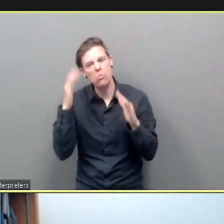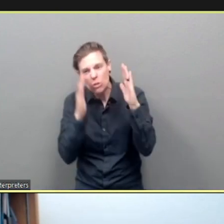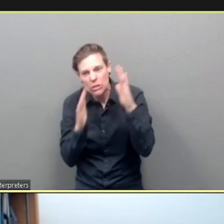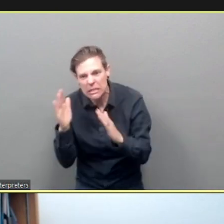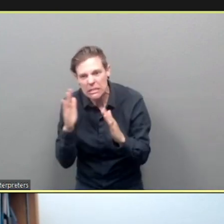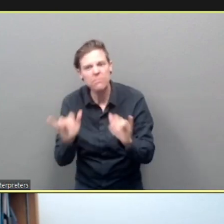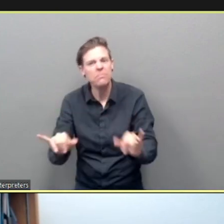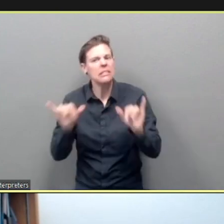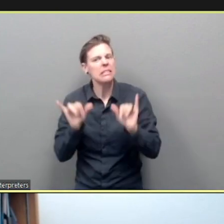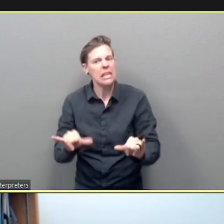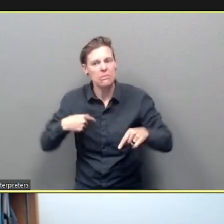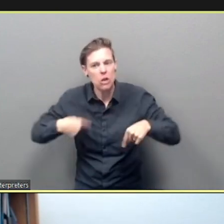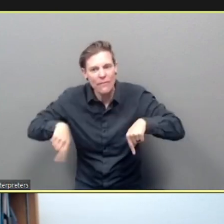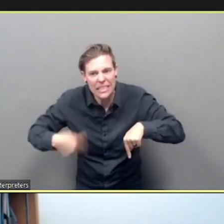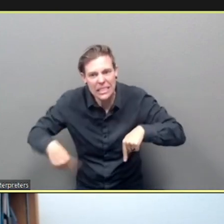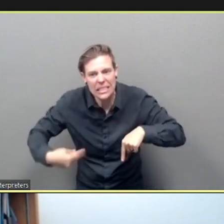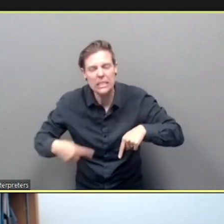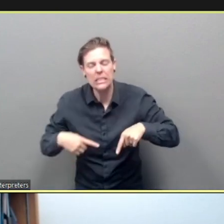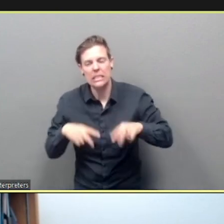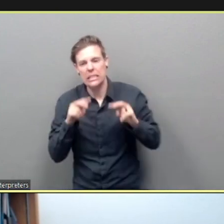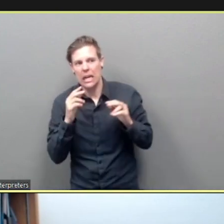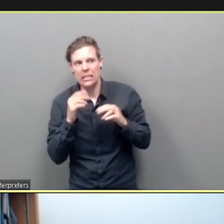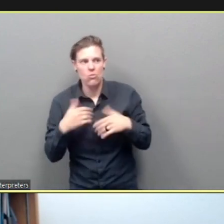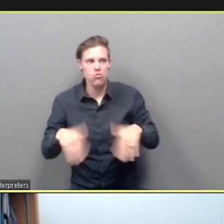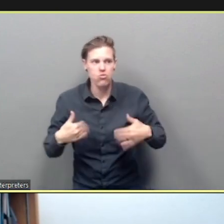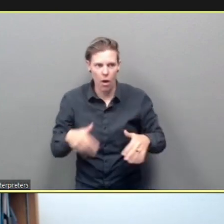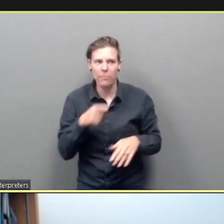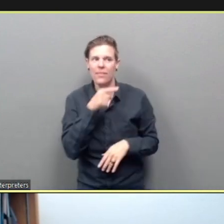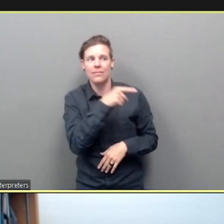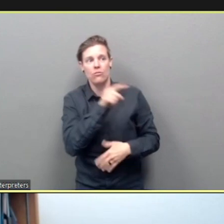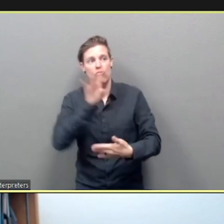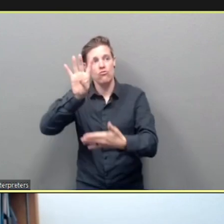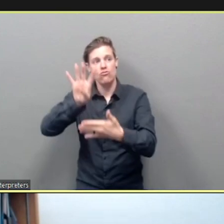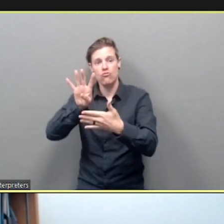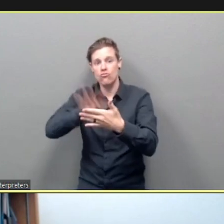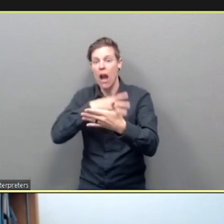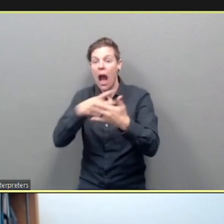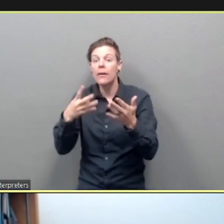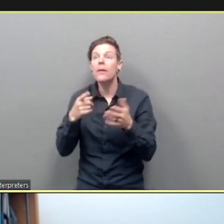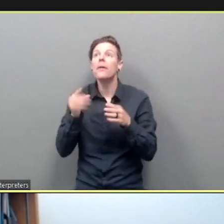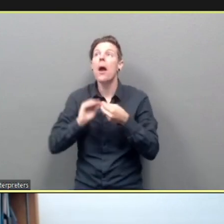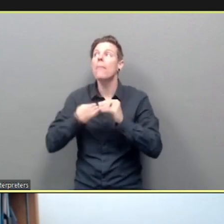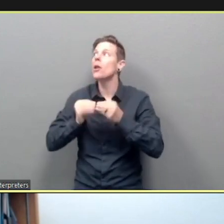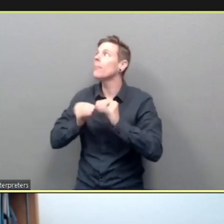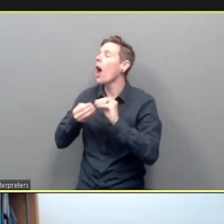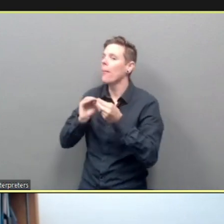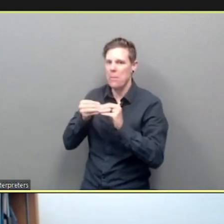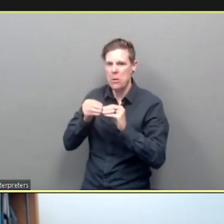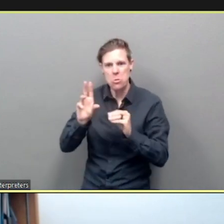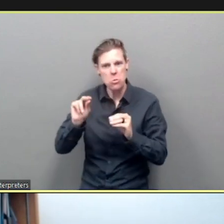these graphs, these are not just numbers; these are people. These